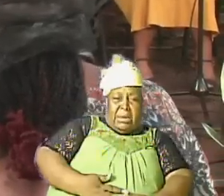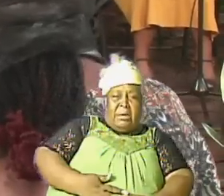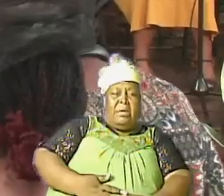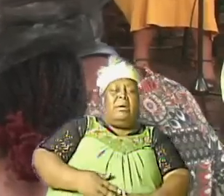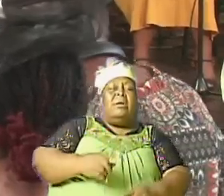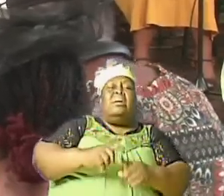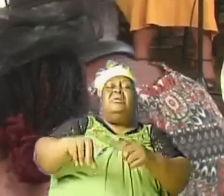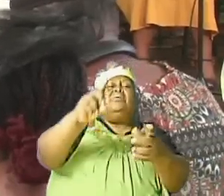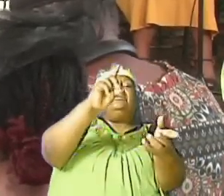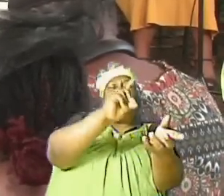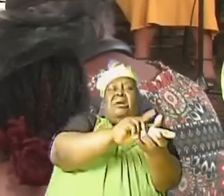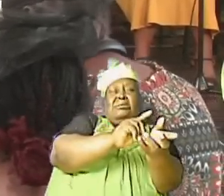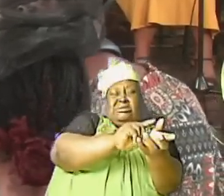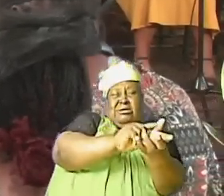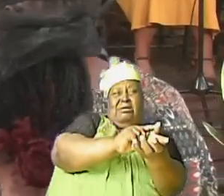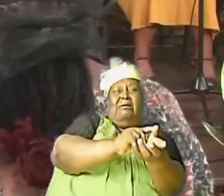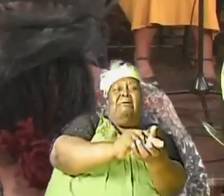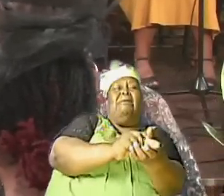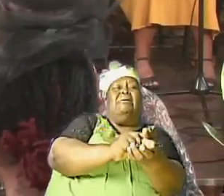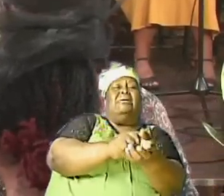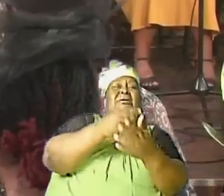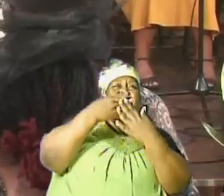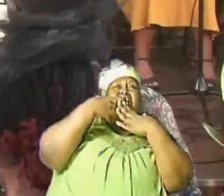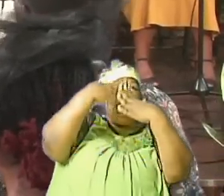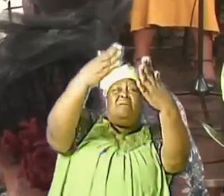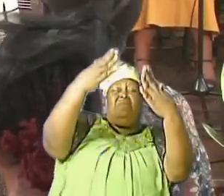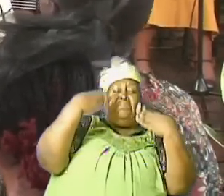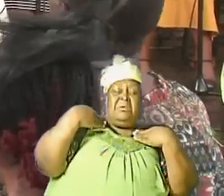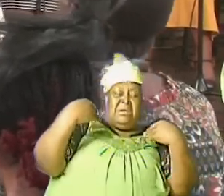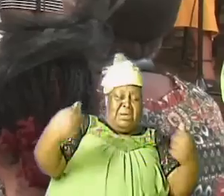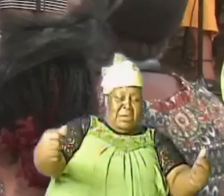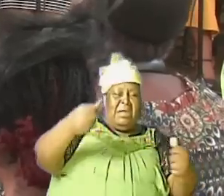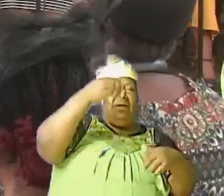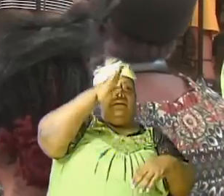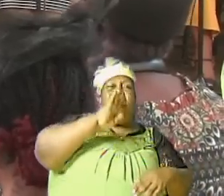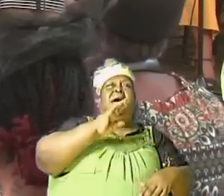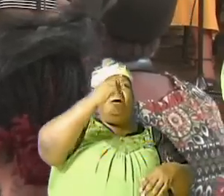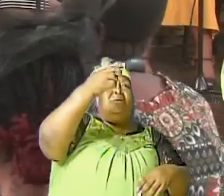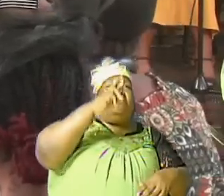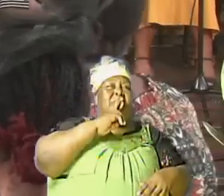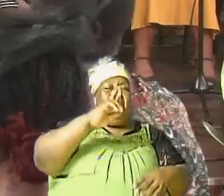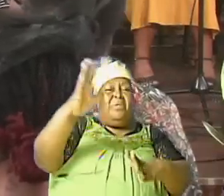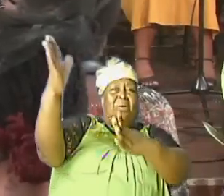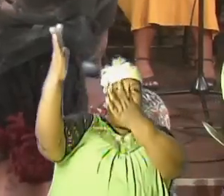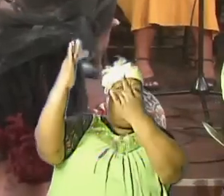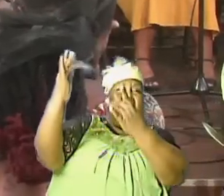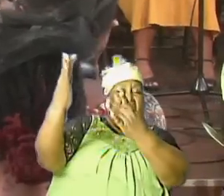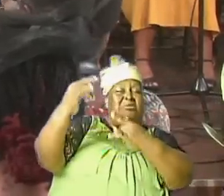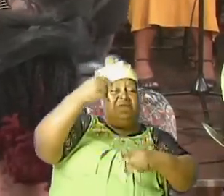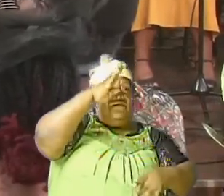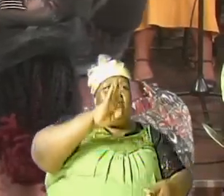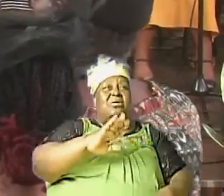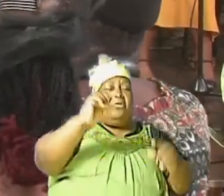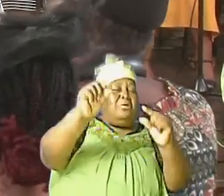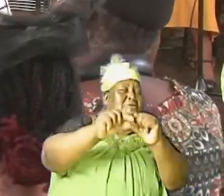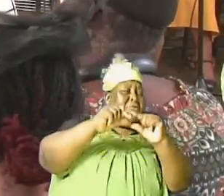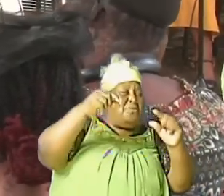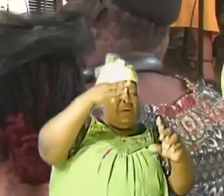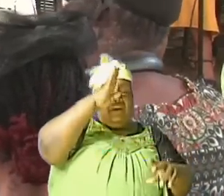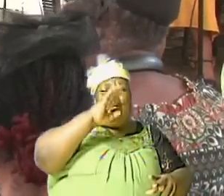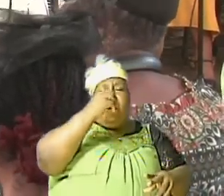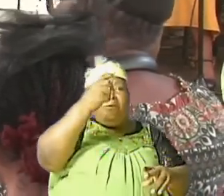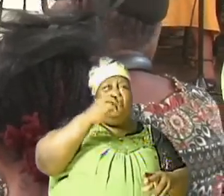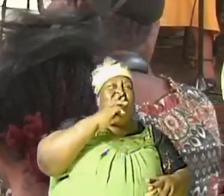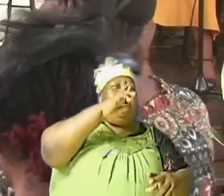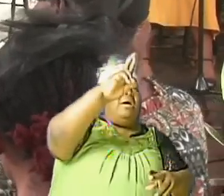Kenya. God, we thank you for being the healing God that you are, the merciful God that you are, the great God that you